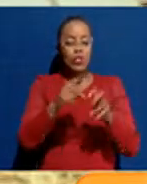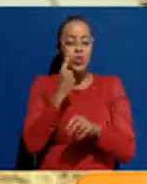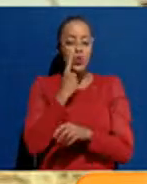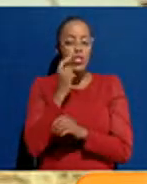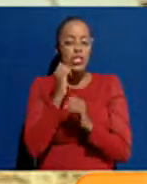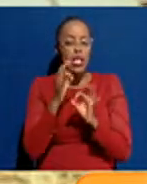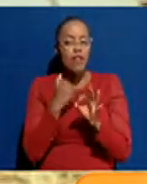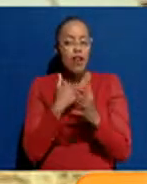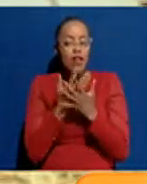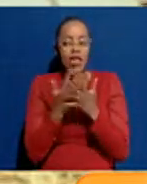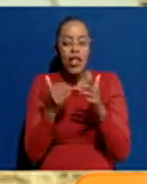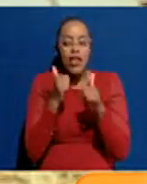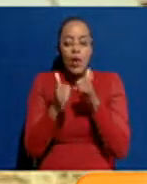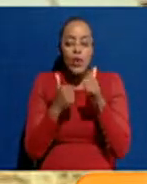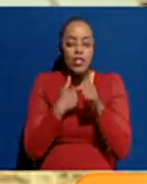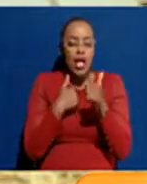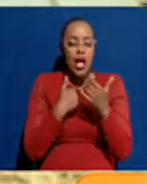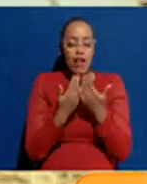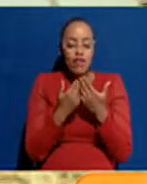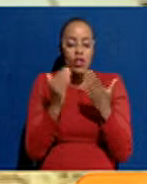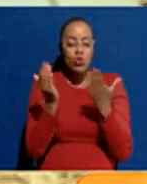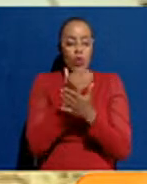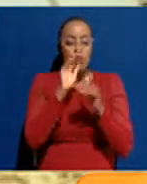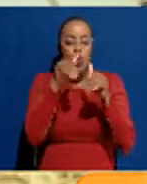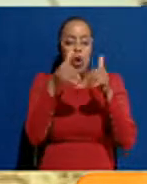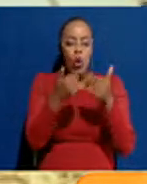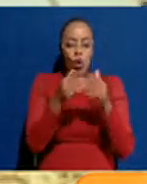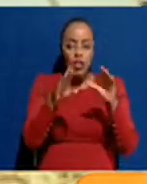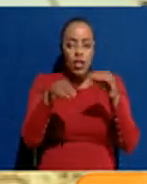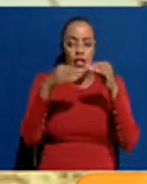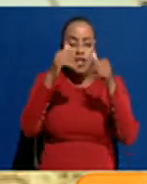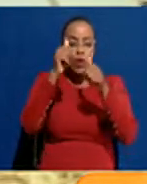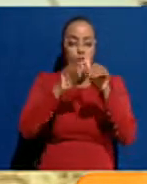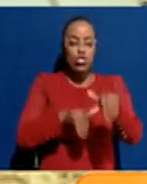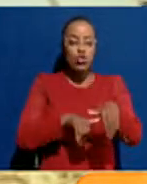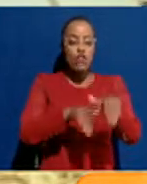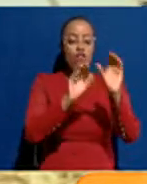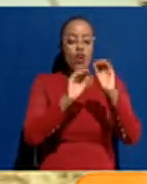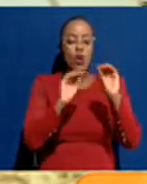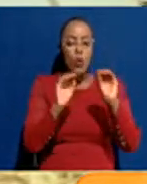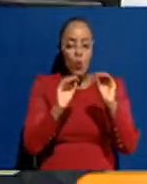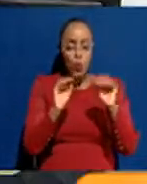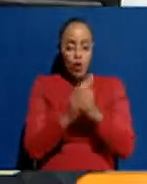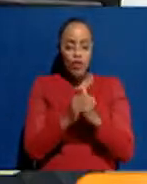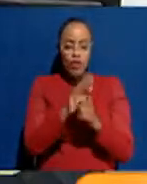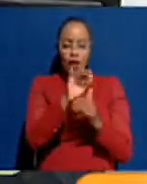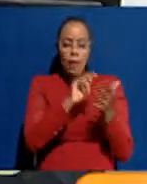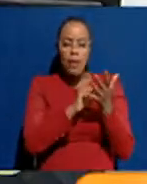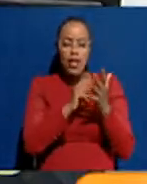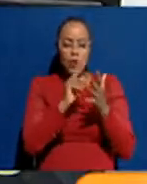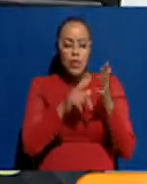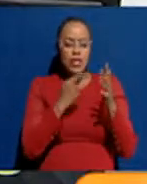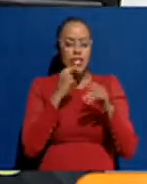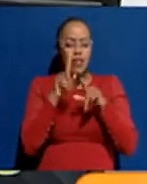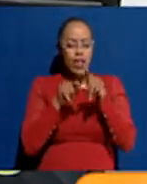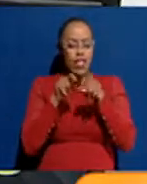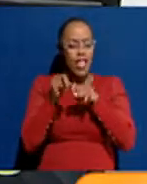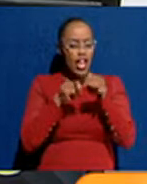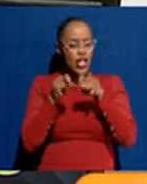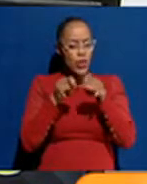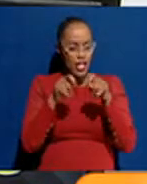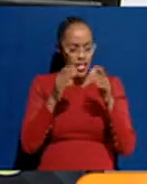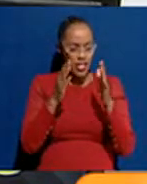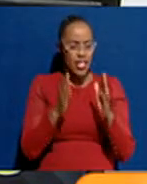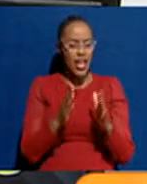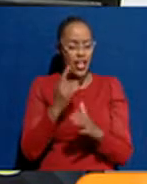is anything that went wayward or a dispatch that did not follow the expected. So when you say the regulator. I'm talking about IPRA. Yes,